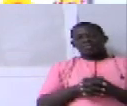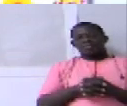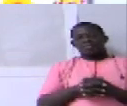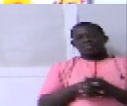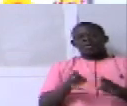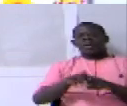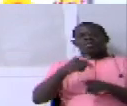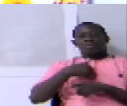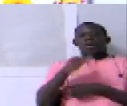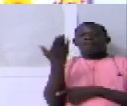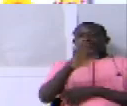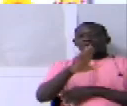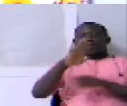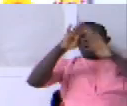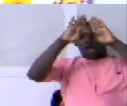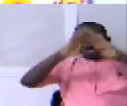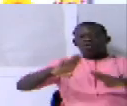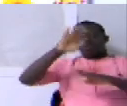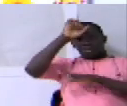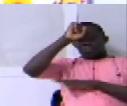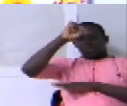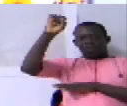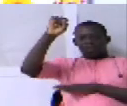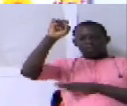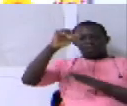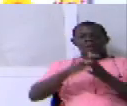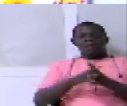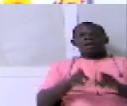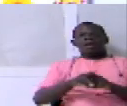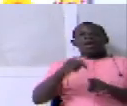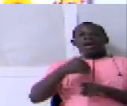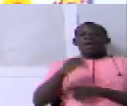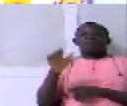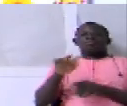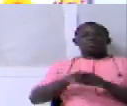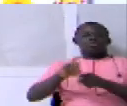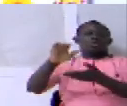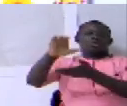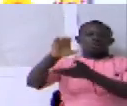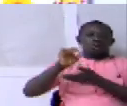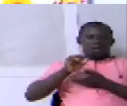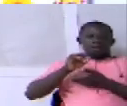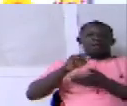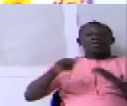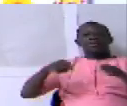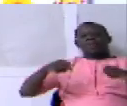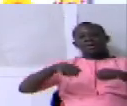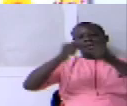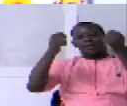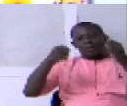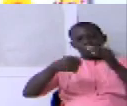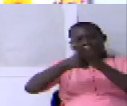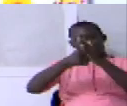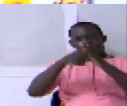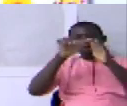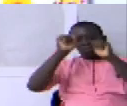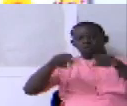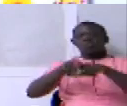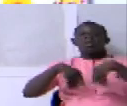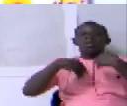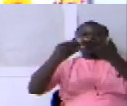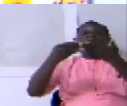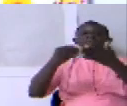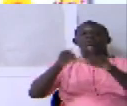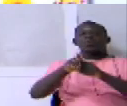I came from State House. Mbodana State House le. I went to bring groundnuts Ndarati ole kamanang. for the recruits to peel out the groundnuts.